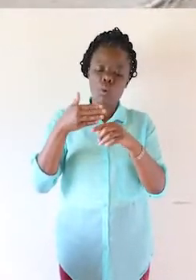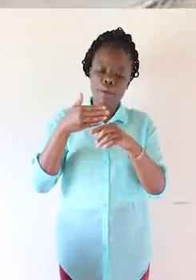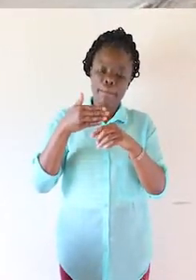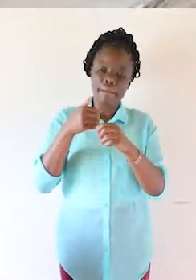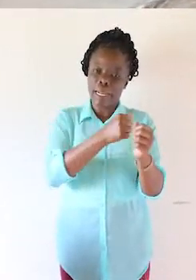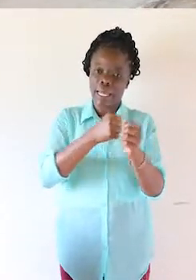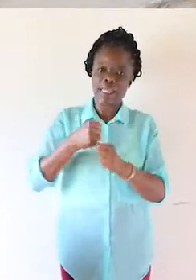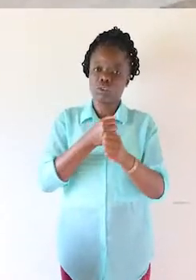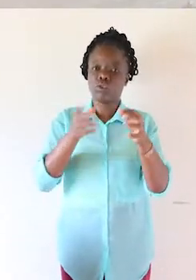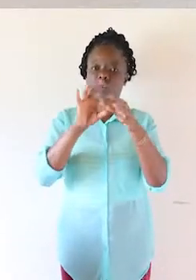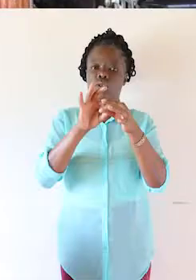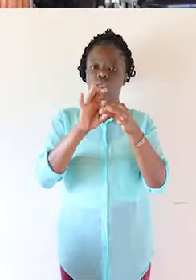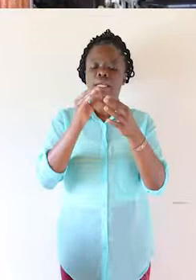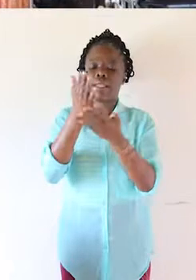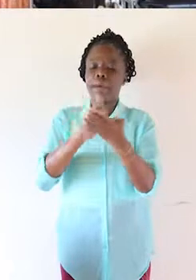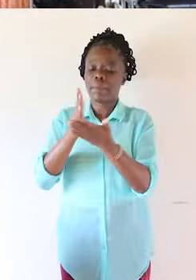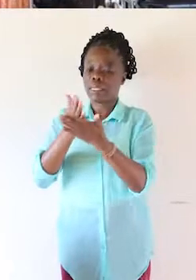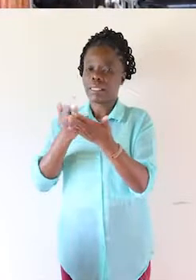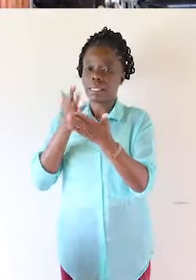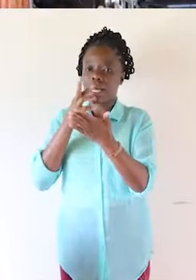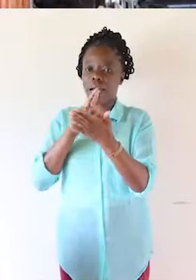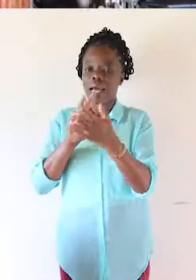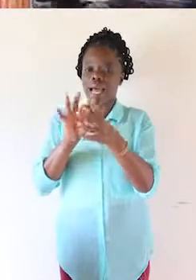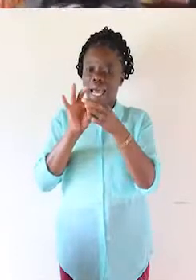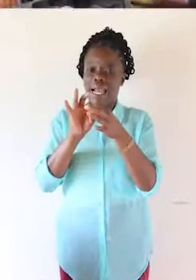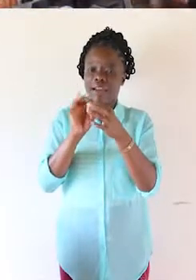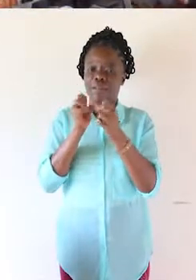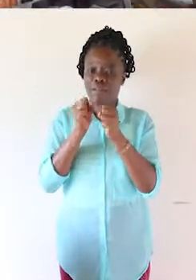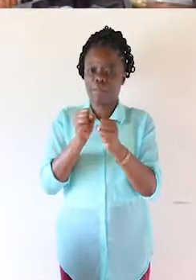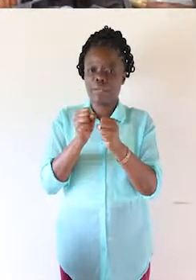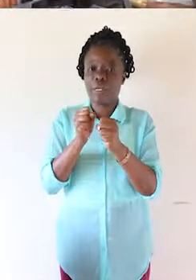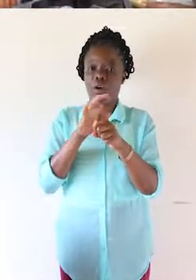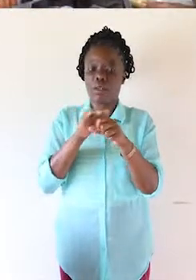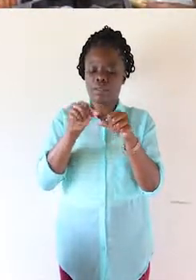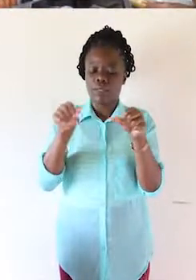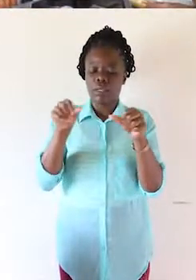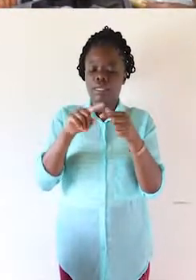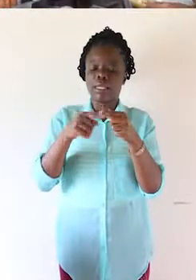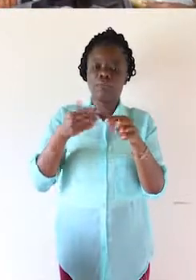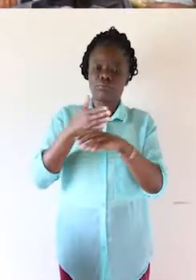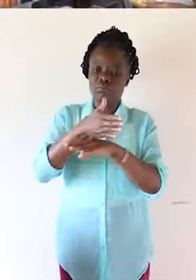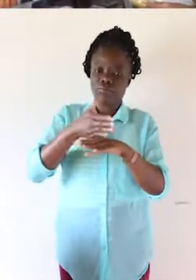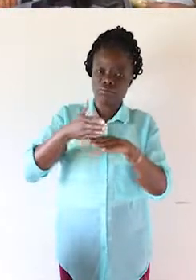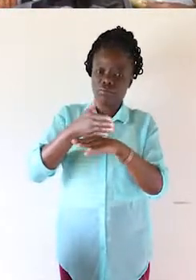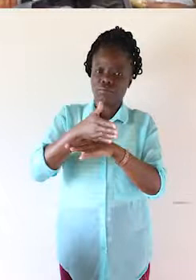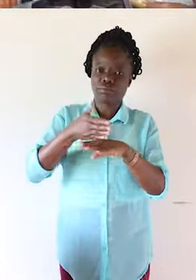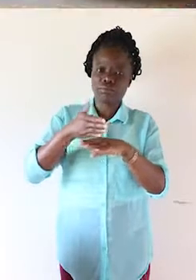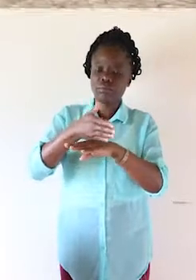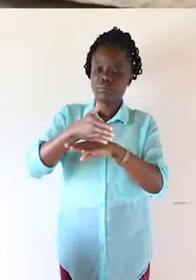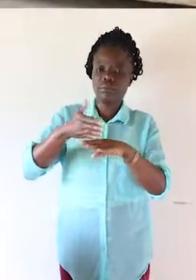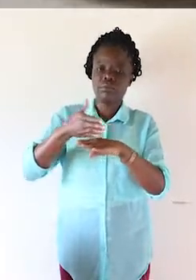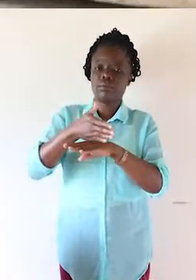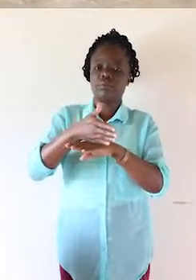join so that we come up with the top. The yes. Pieces are held firmly on a bench vise and cut using a